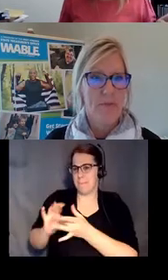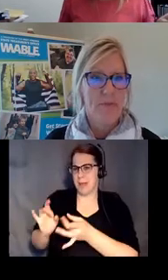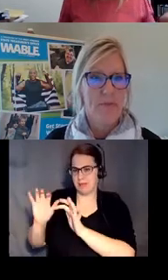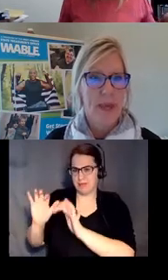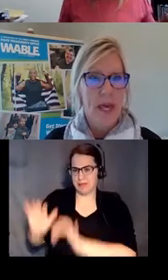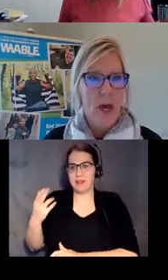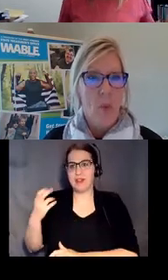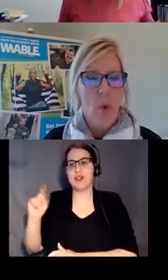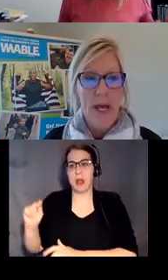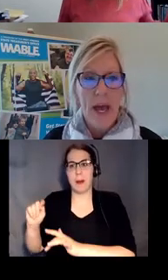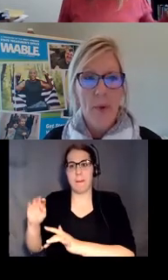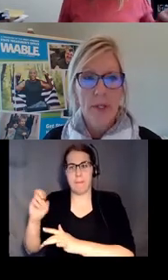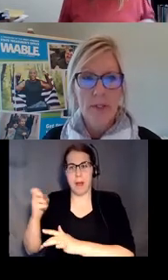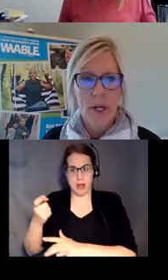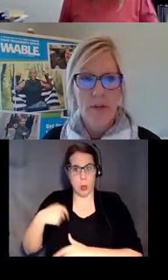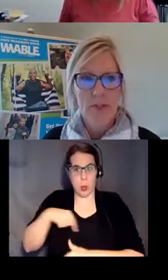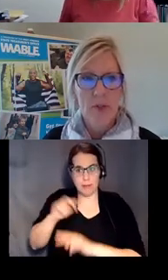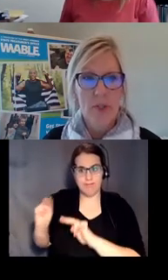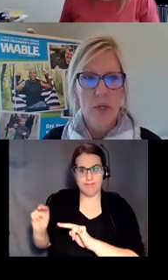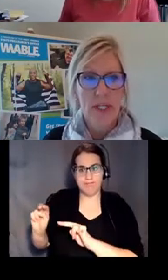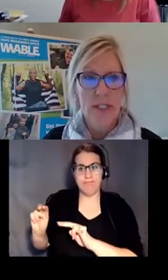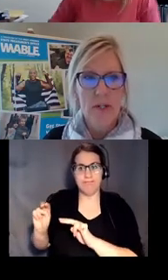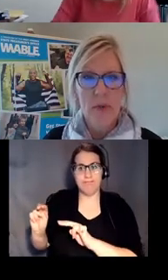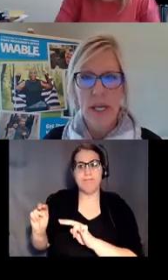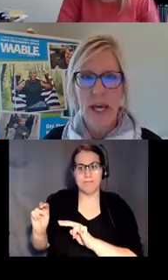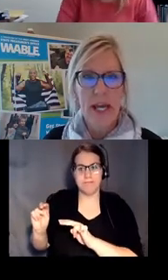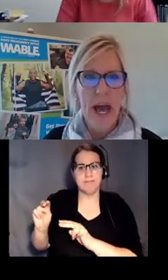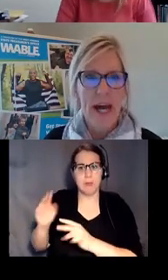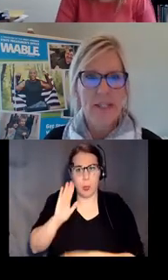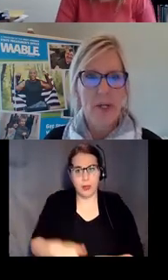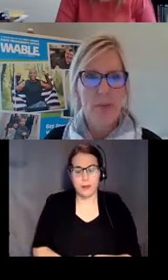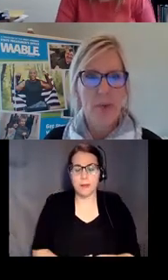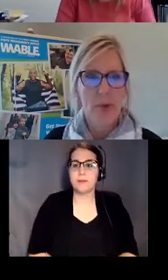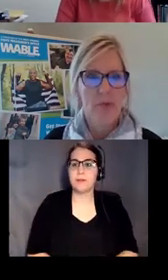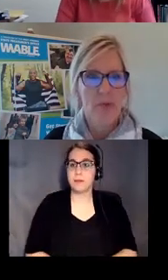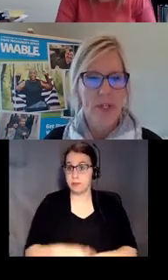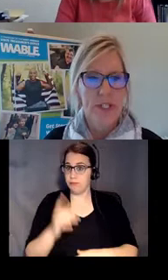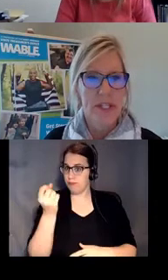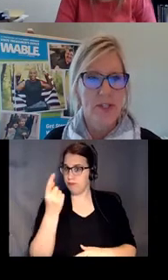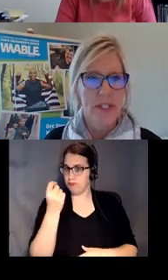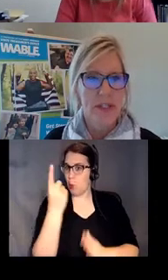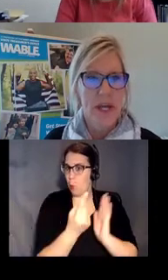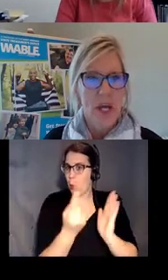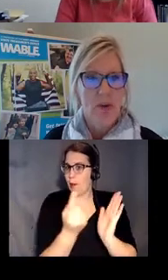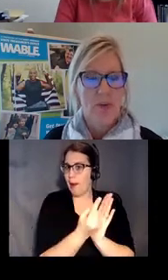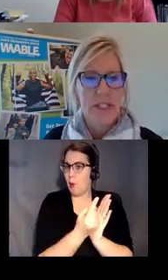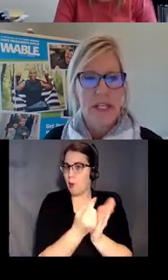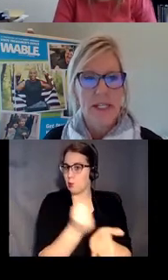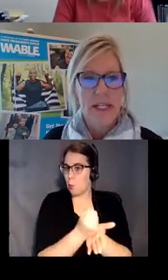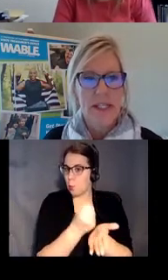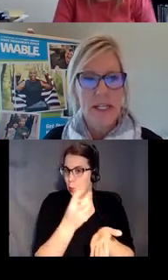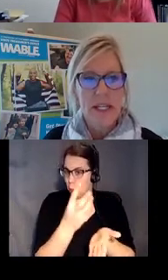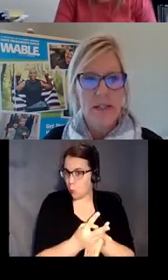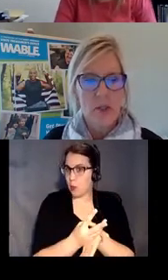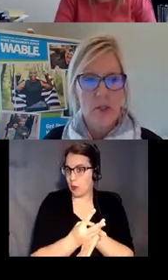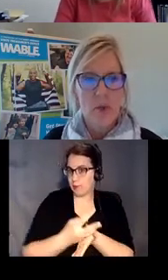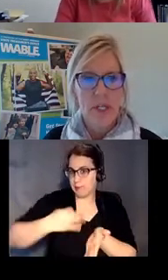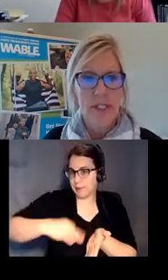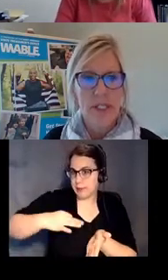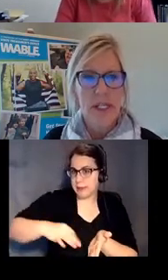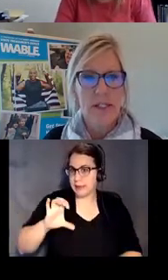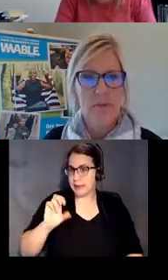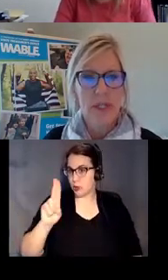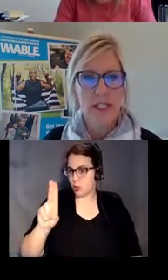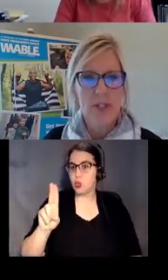myself. 1 hour of social work continuing ed has been approved for this session. For attendees seeking social